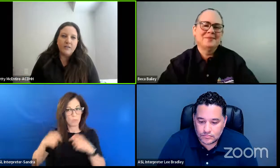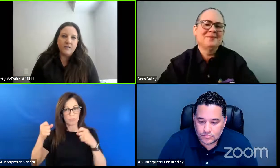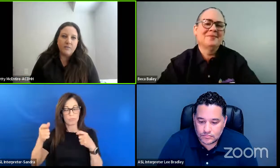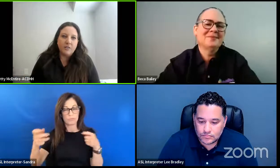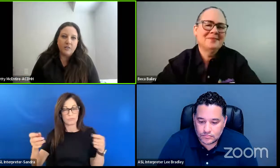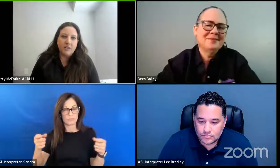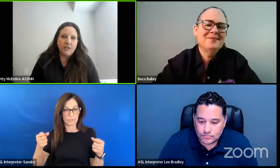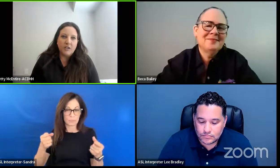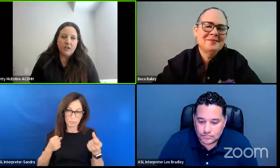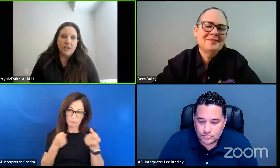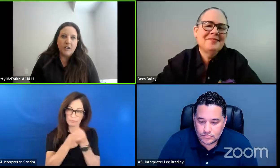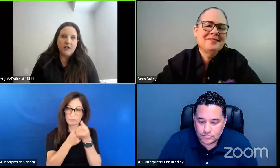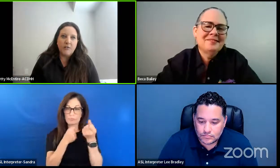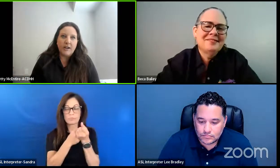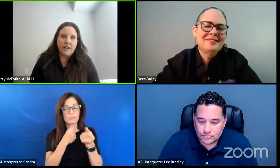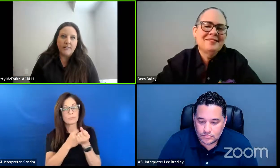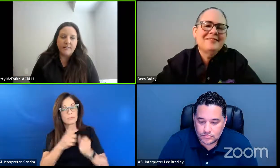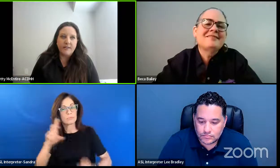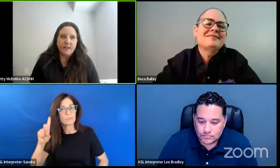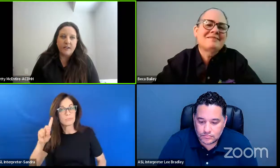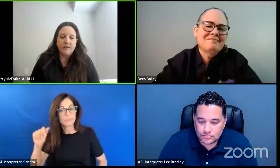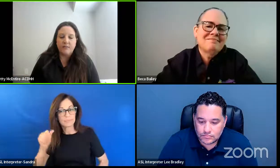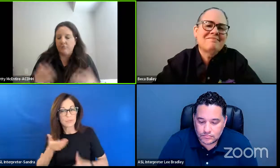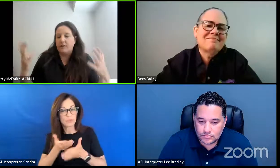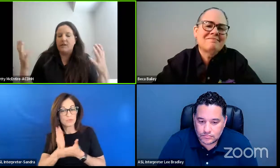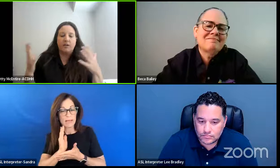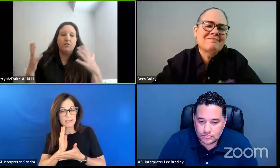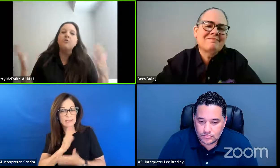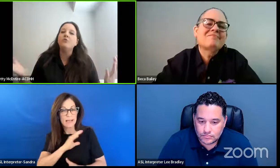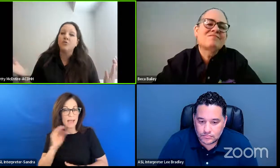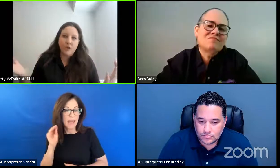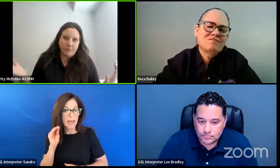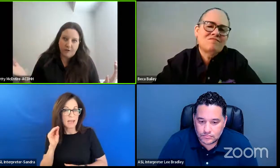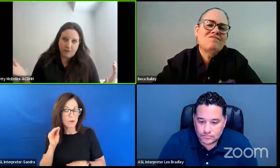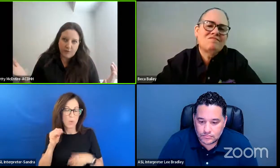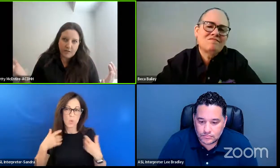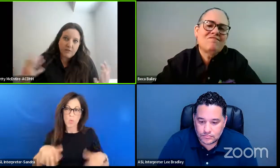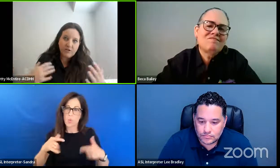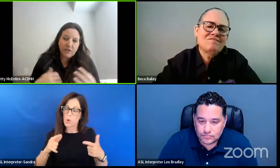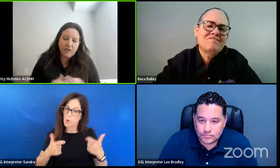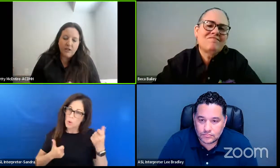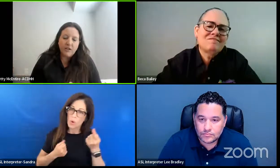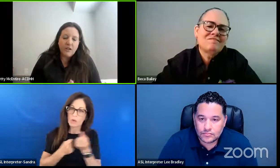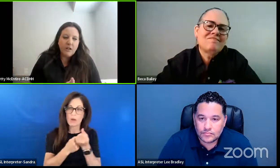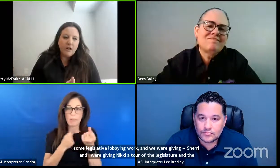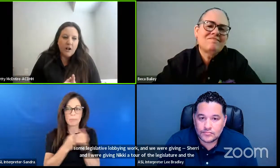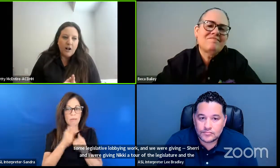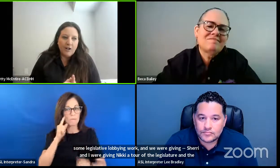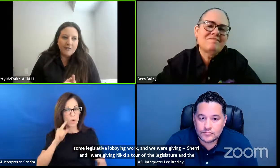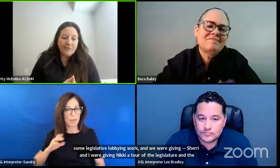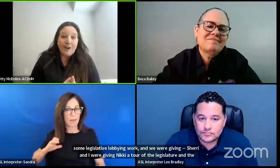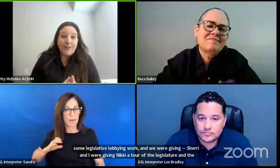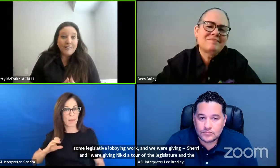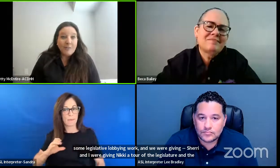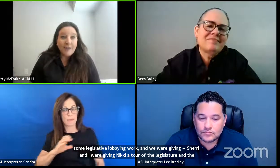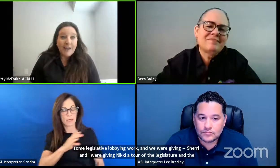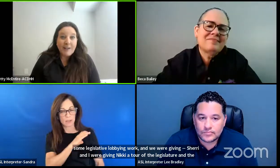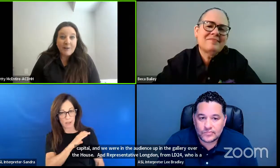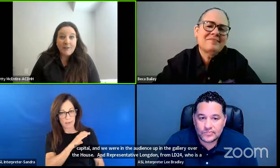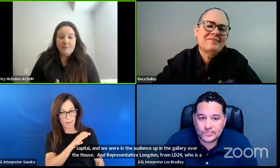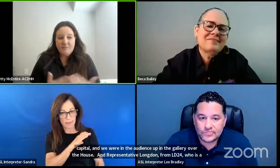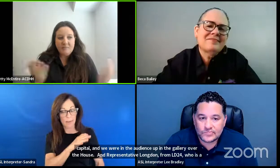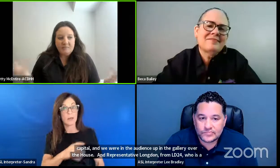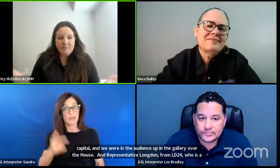of disability rights and a huge champion for the commission, saw us up in